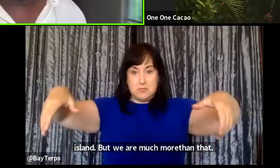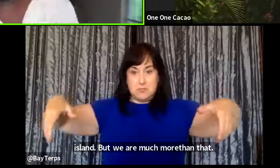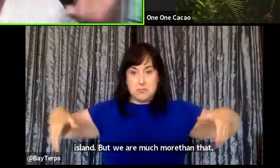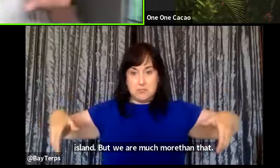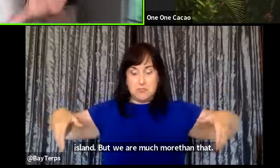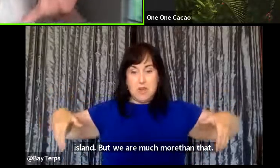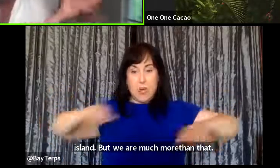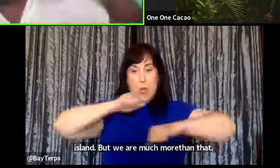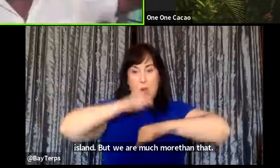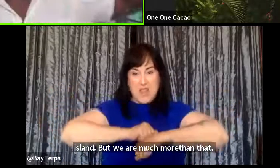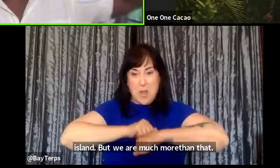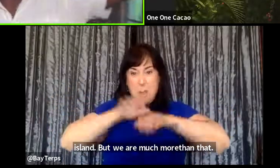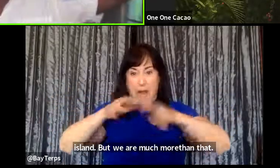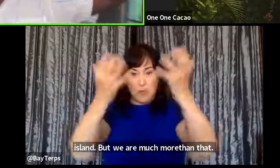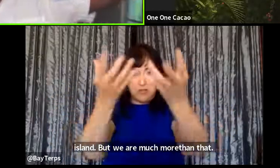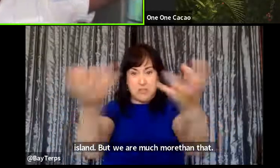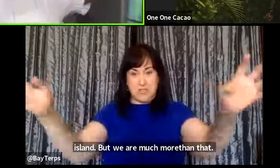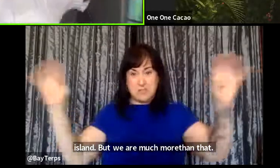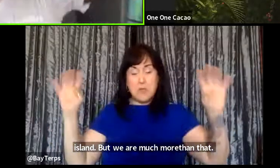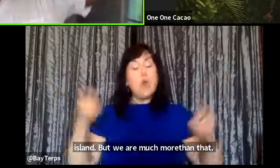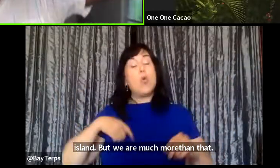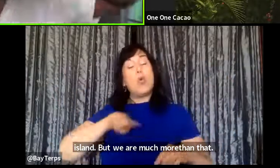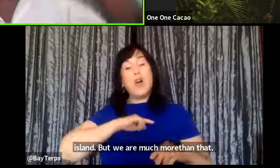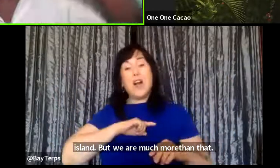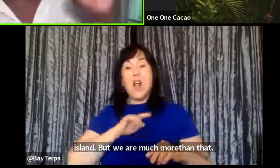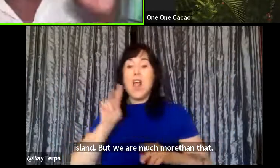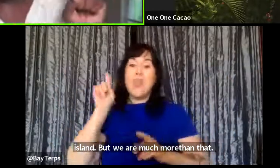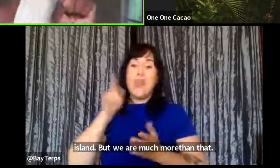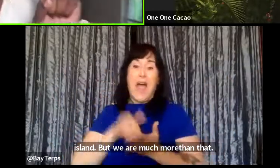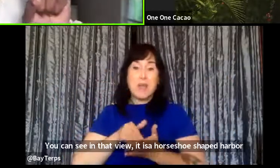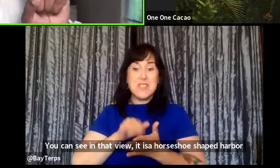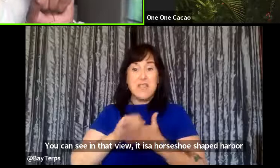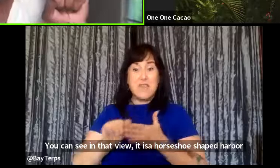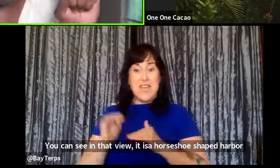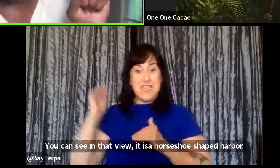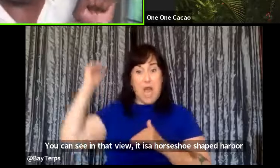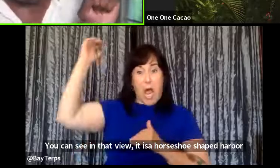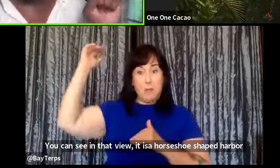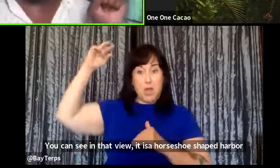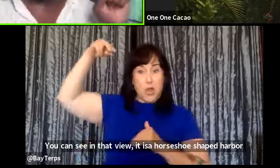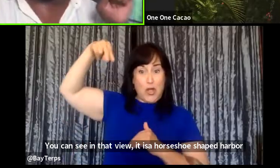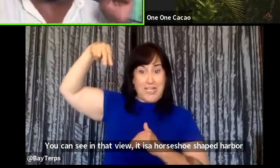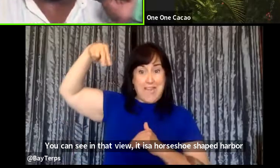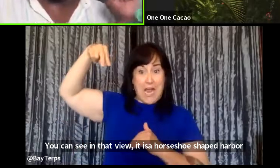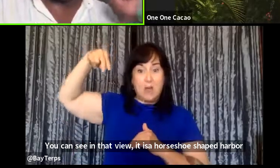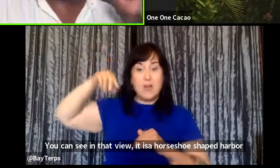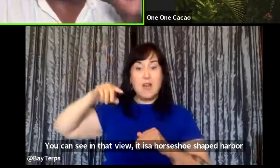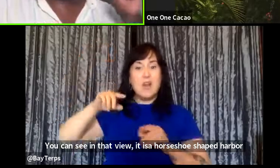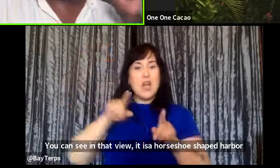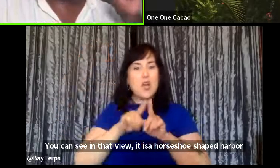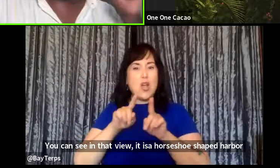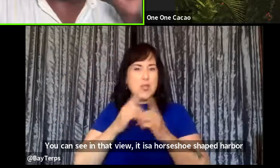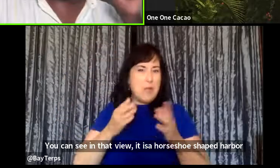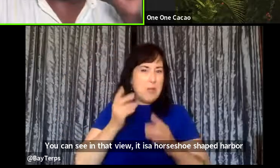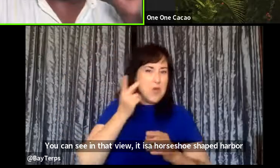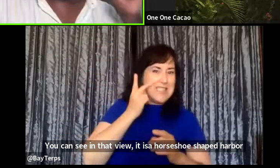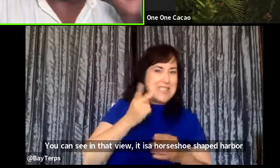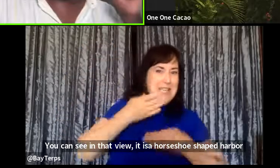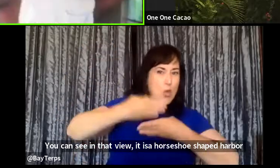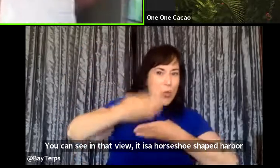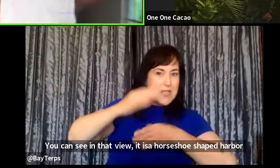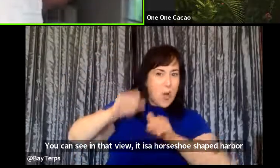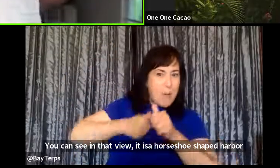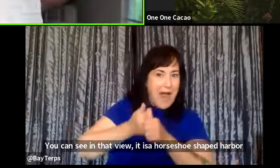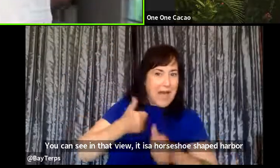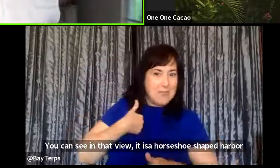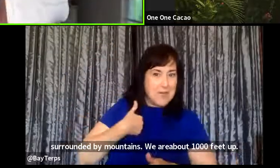mountains. We're about 1,000 feet up looking down, but you may be able to see a window behind me, see if I can point out to it, just there. That